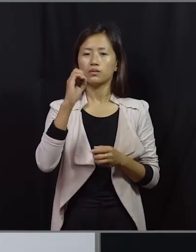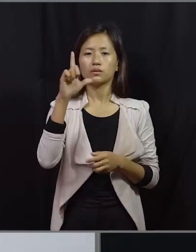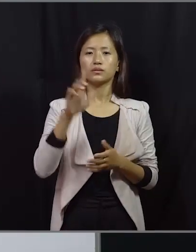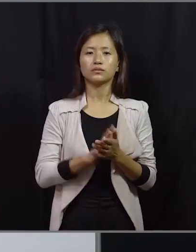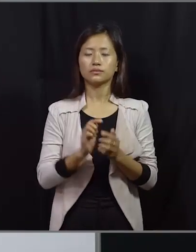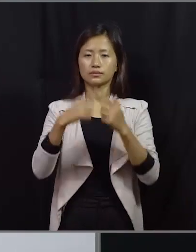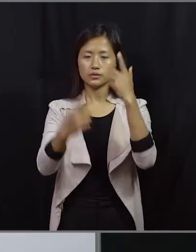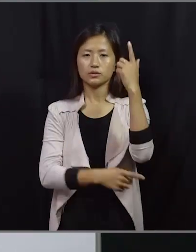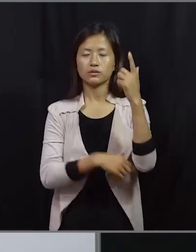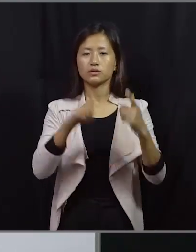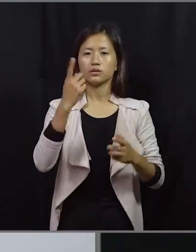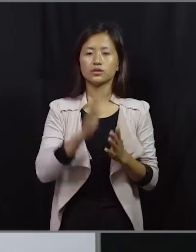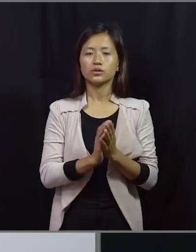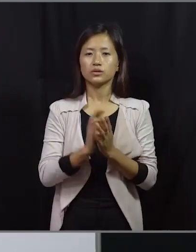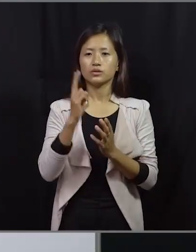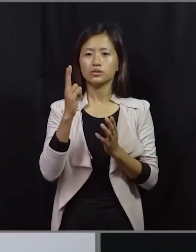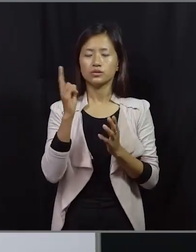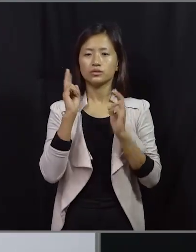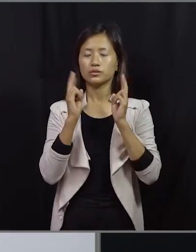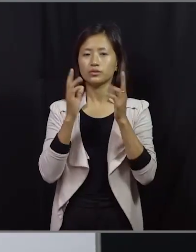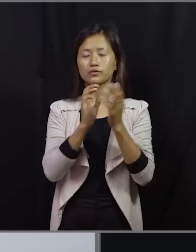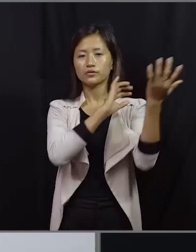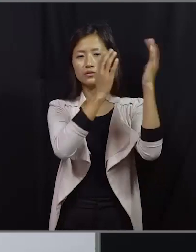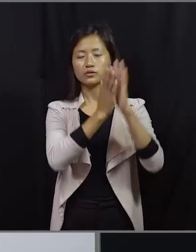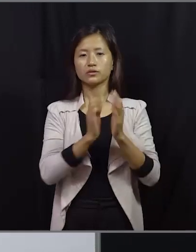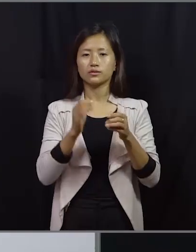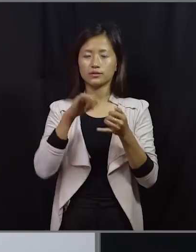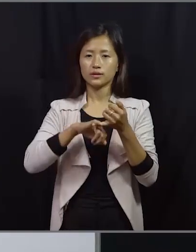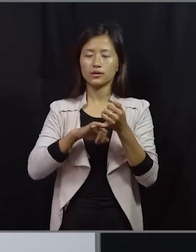Then the last one is universal set.